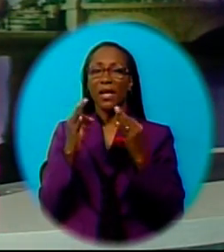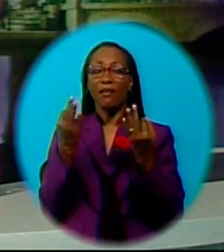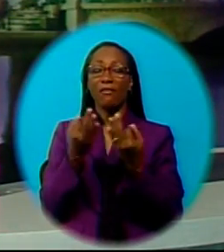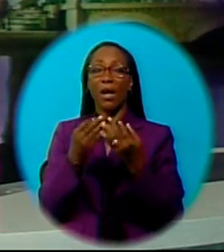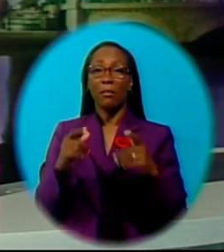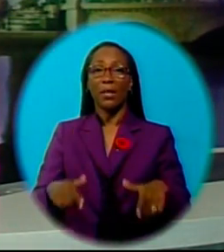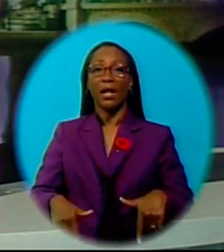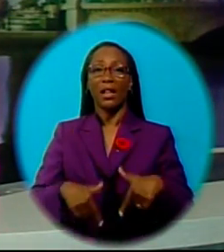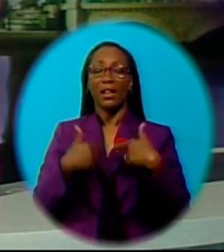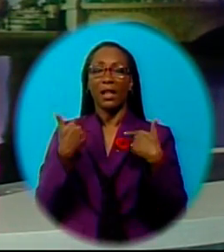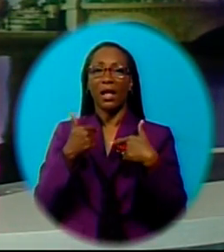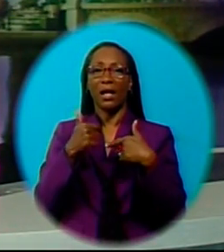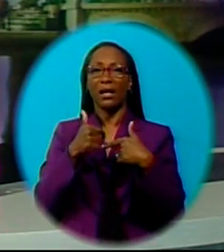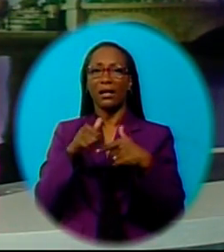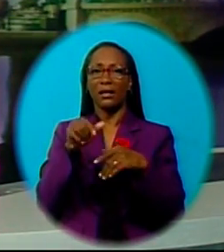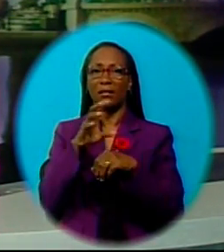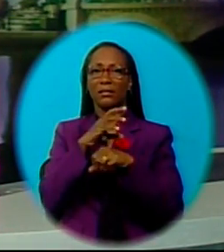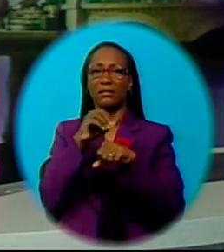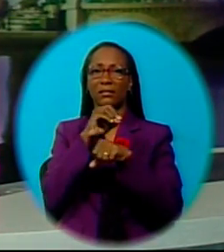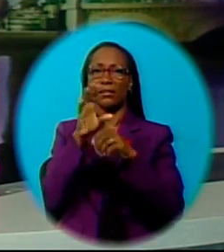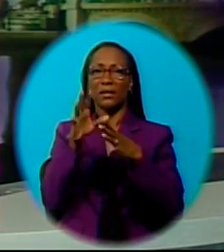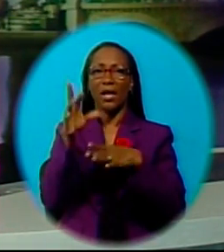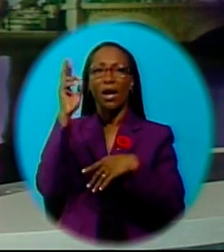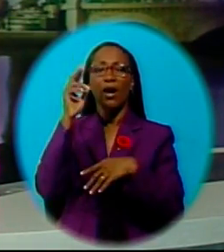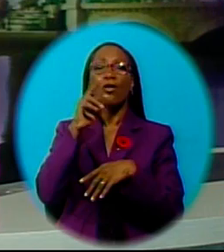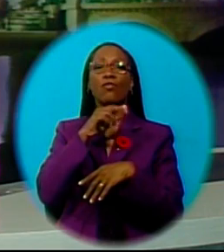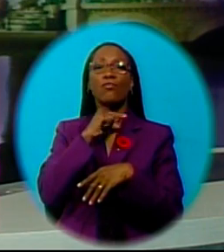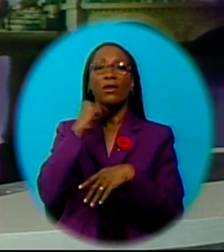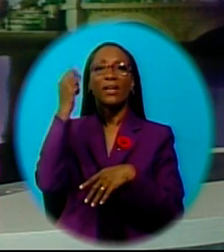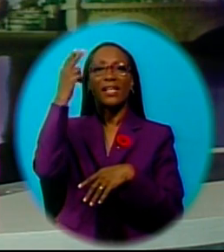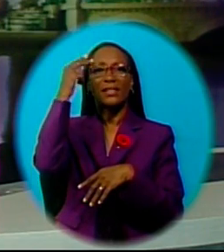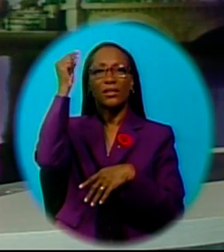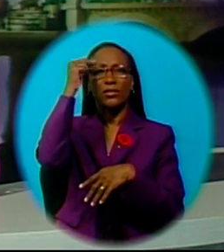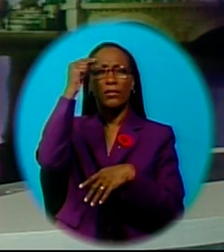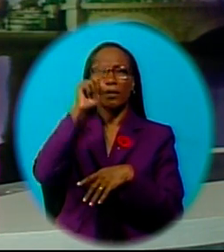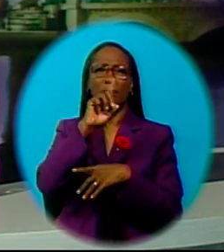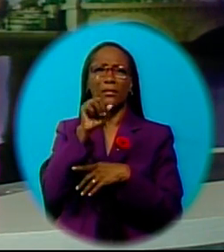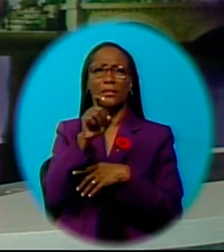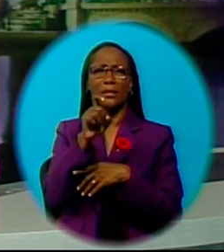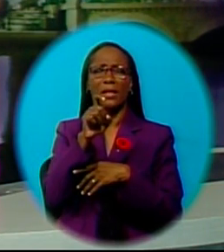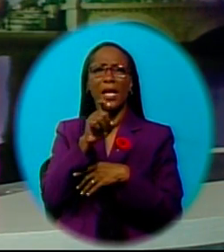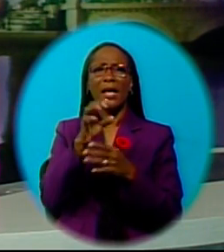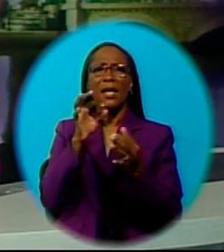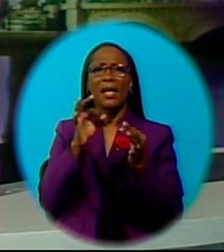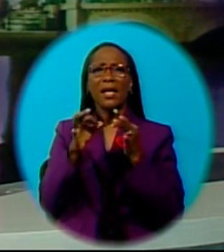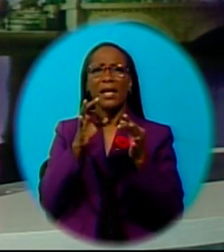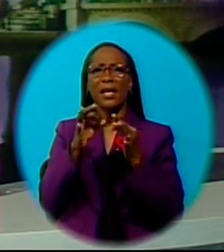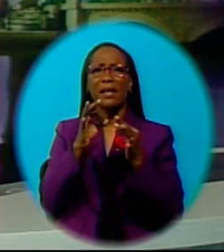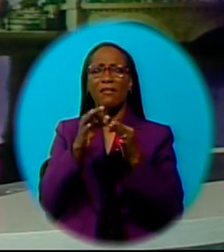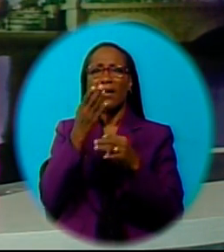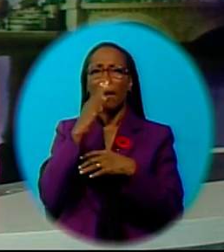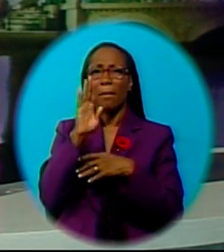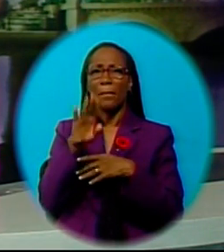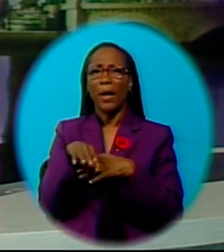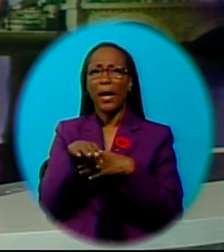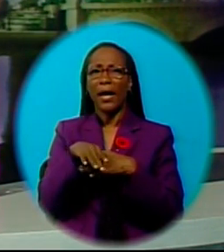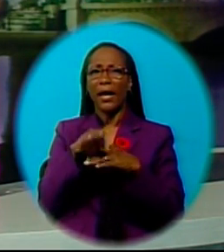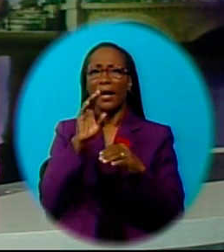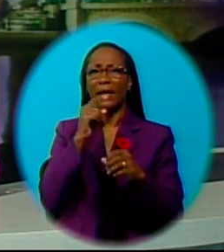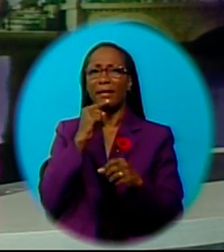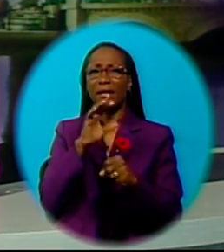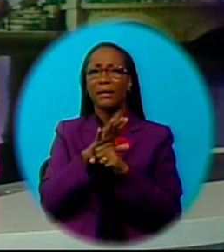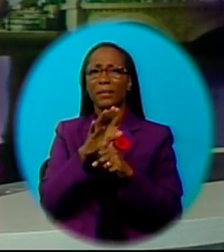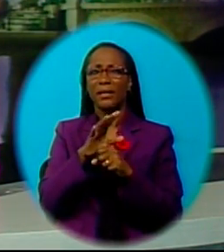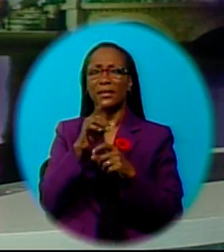Family life consultant Reverend Hainsley Griffith questioned whether delinquency and other bad habits are as a result of poor parenting.